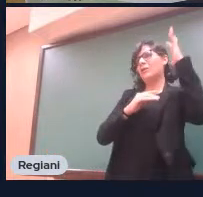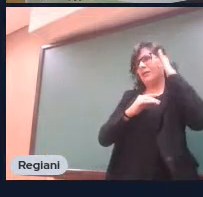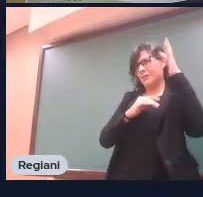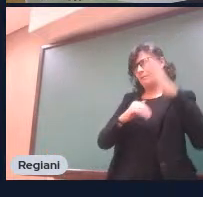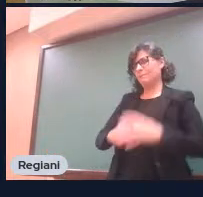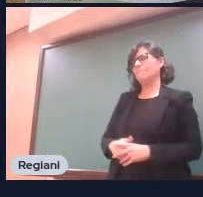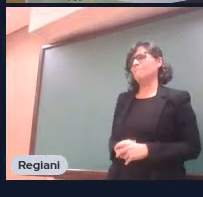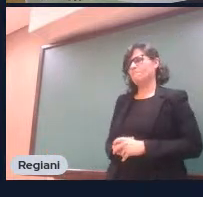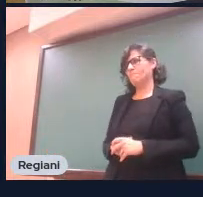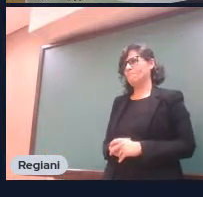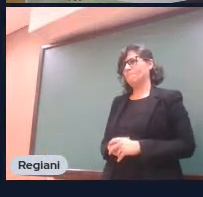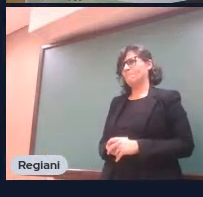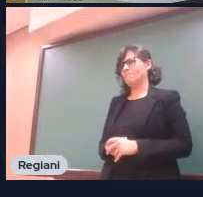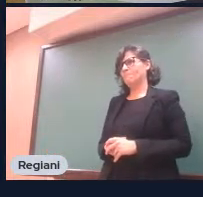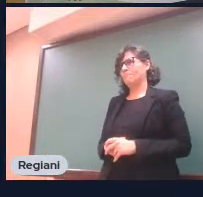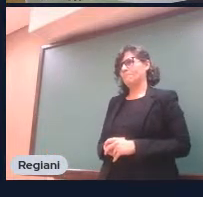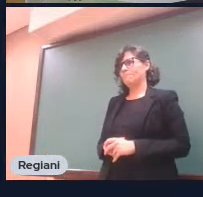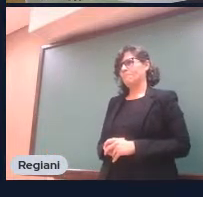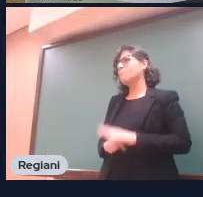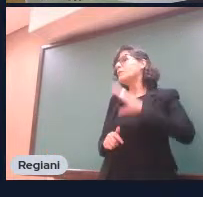vão